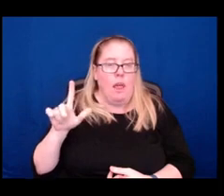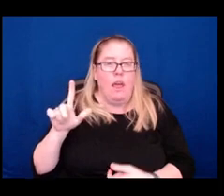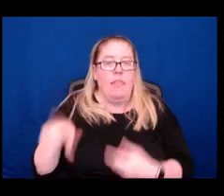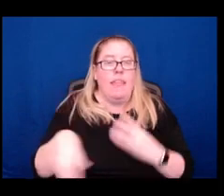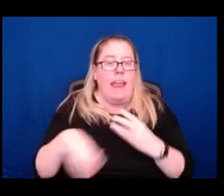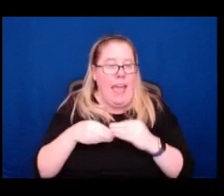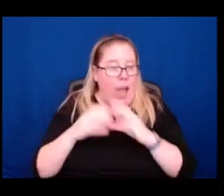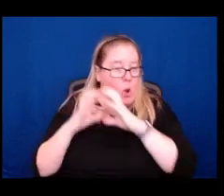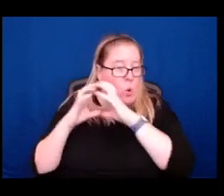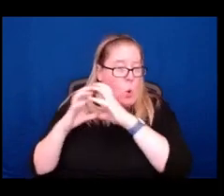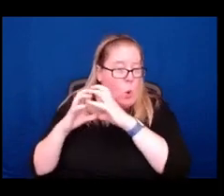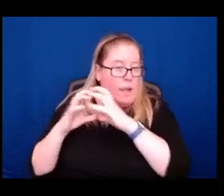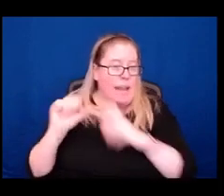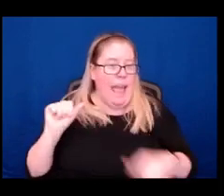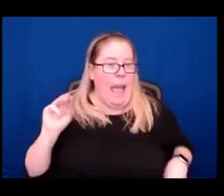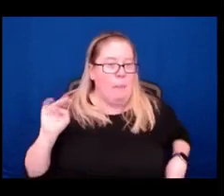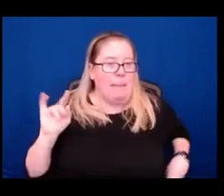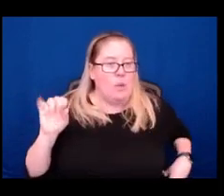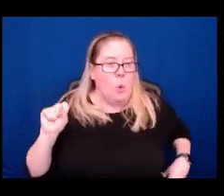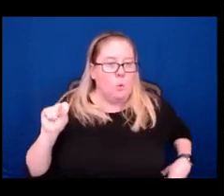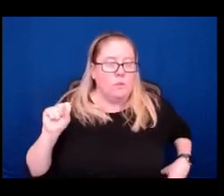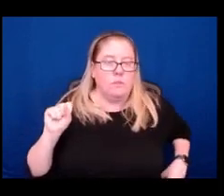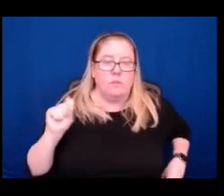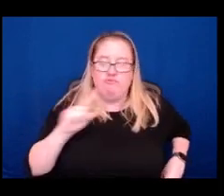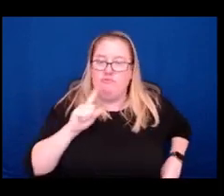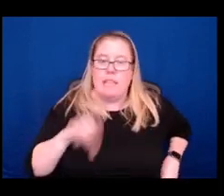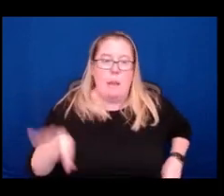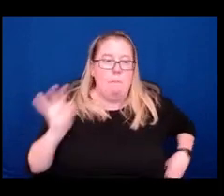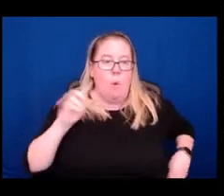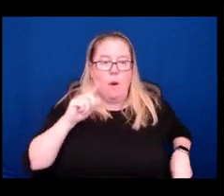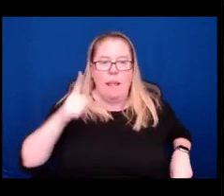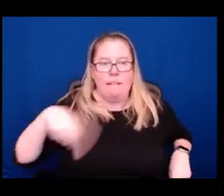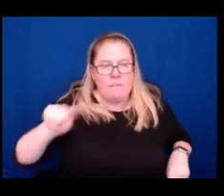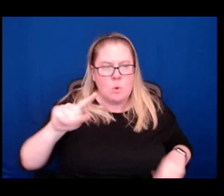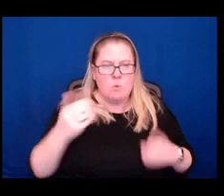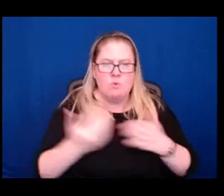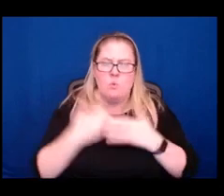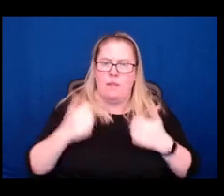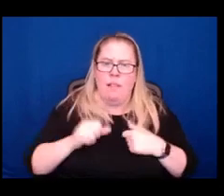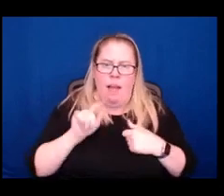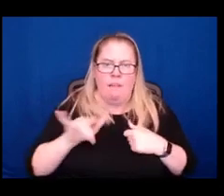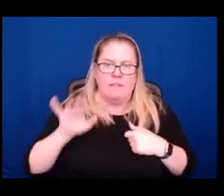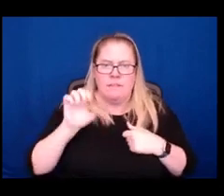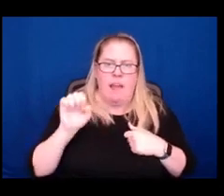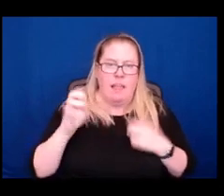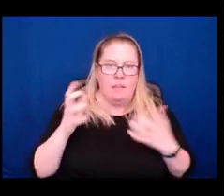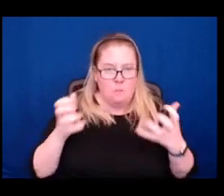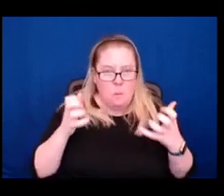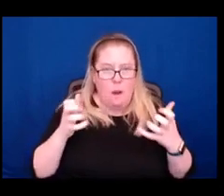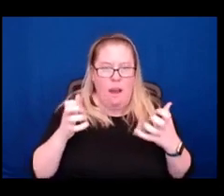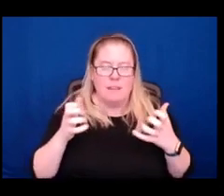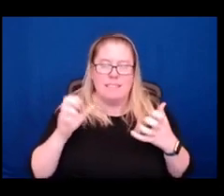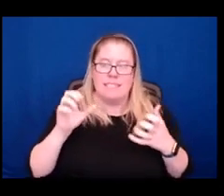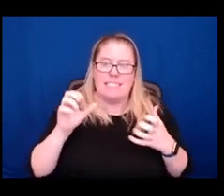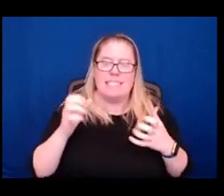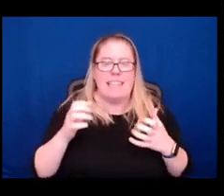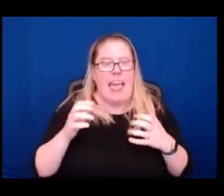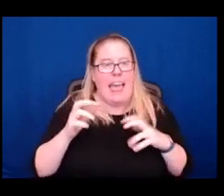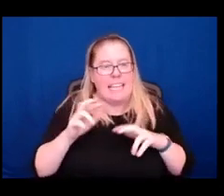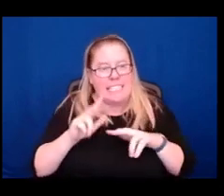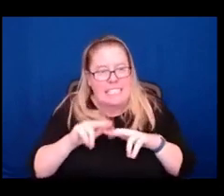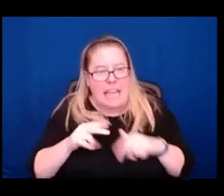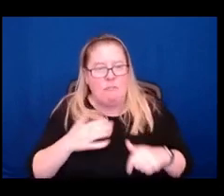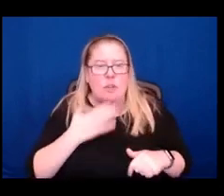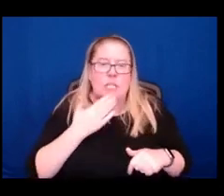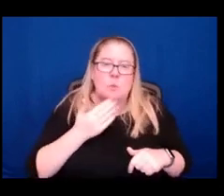This is very important for anybody taking on a new lifestyle who wants to get that savory sweet flavor from foods. And you don't wanna